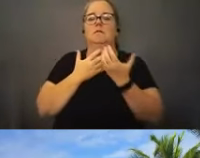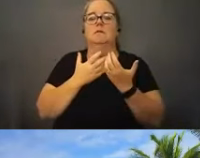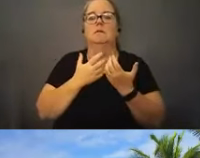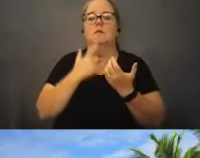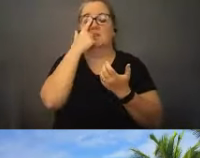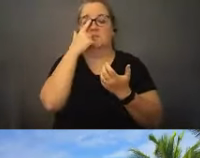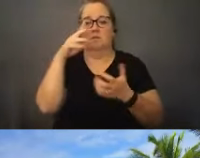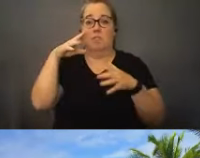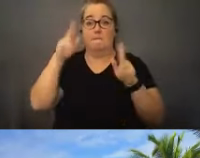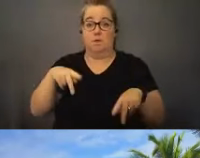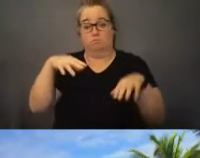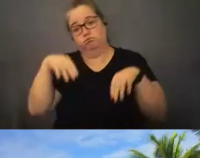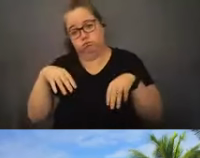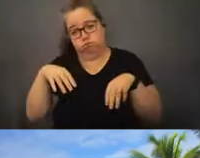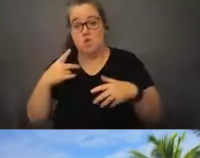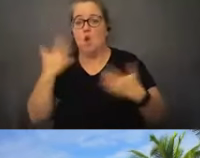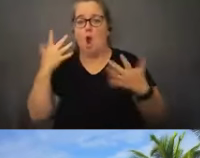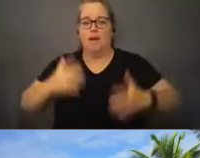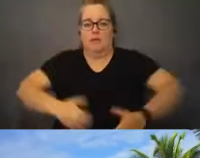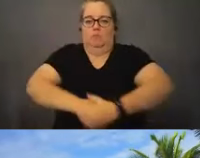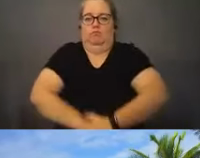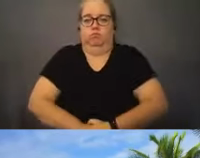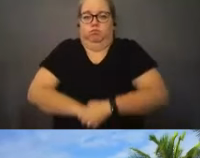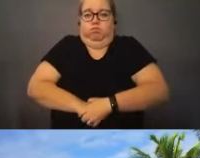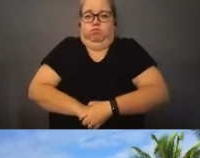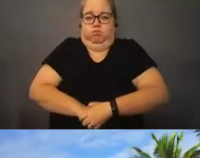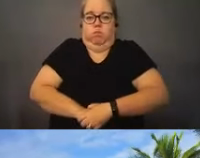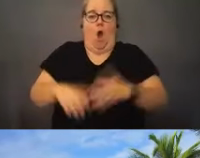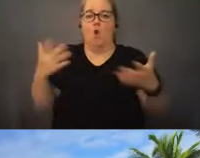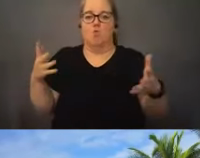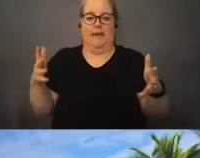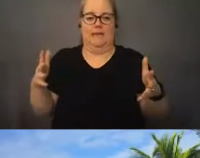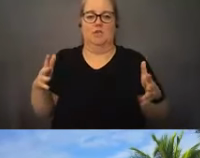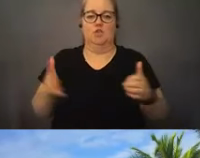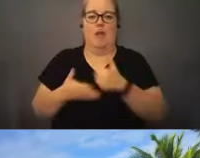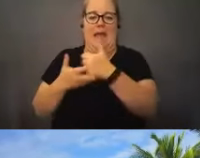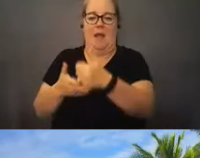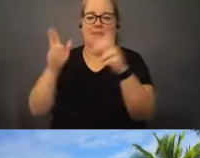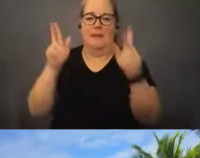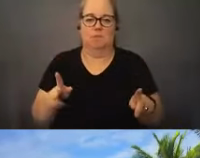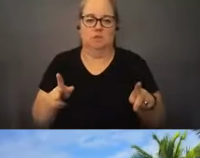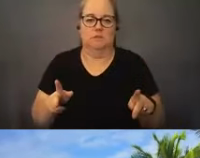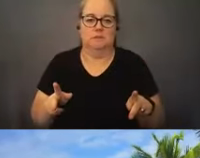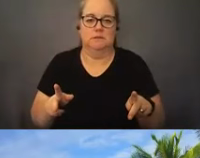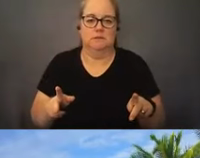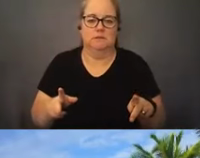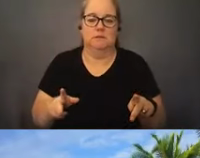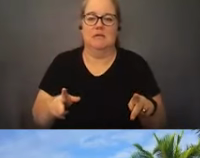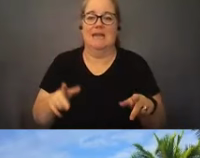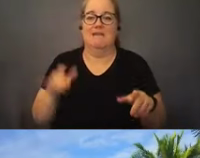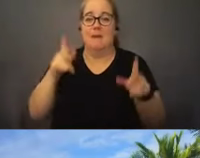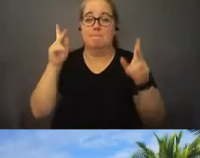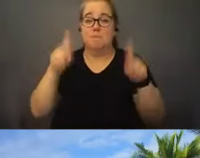have your arms under their armpits, so you're kind of holding them. Even if they're twice as big as you, we try to